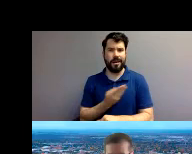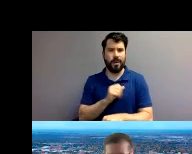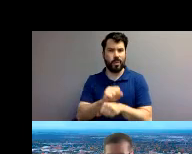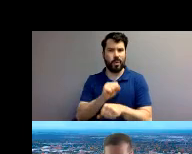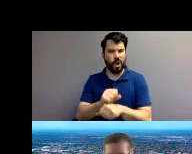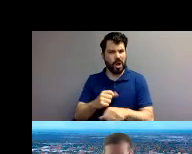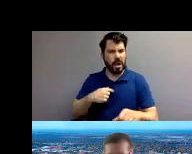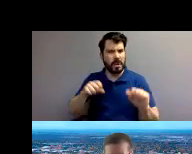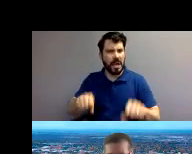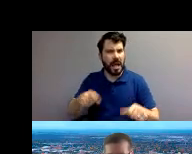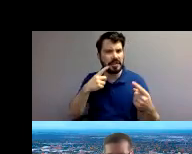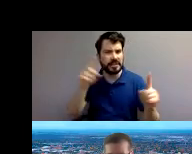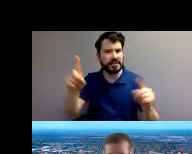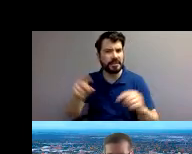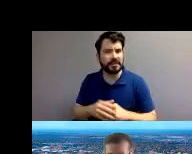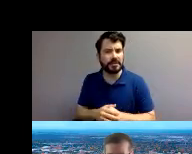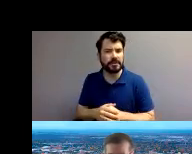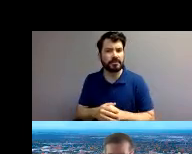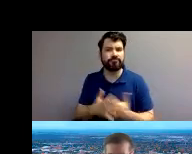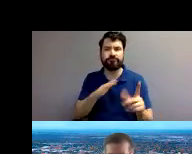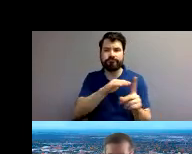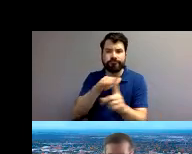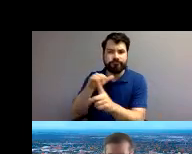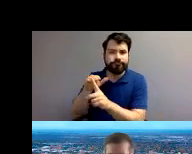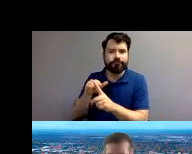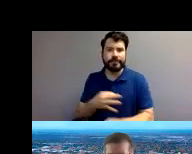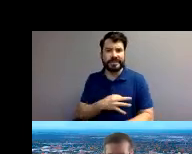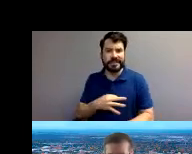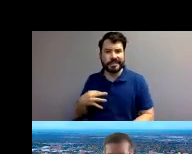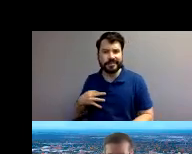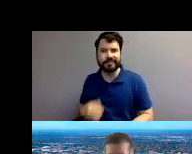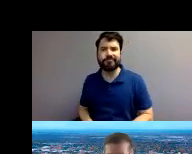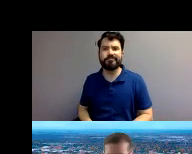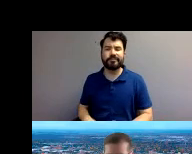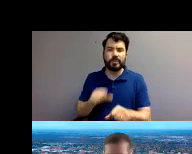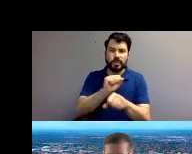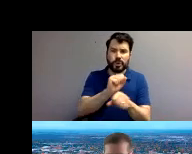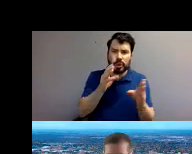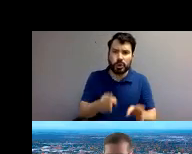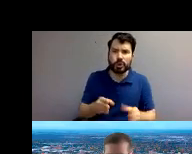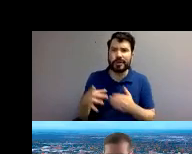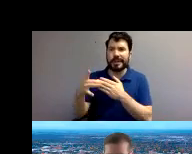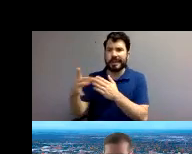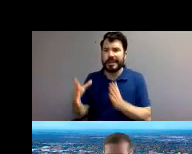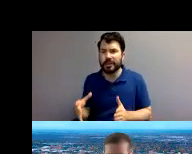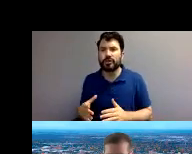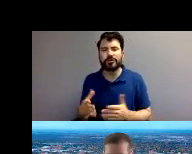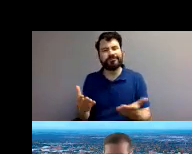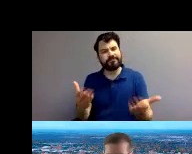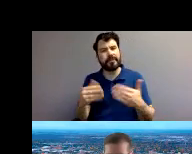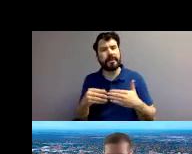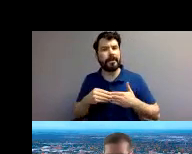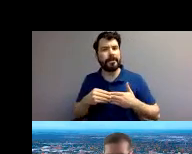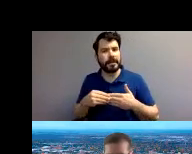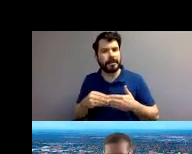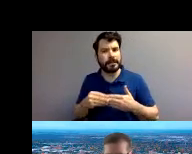this. We remind our employees and our staff and leaders to be flexible and open to